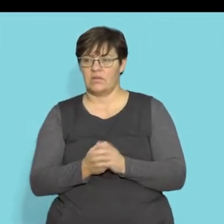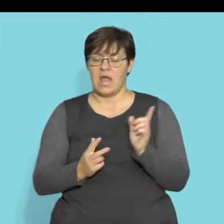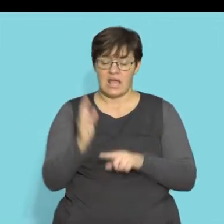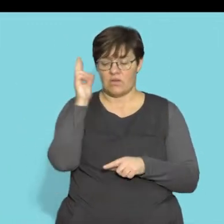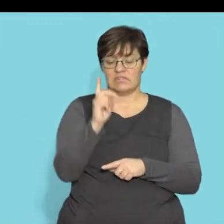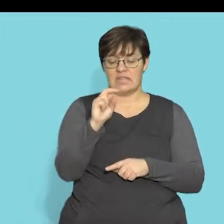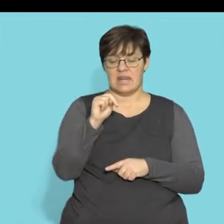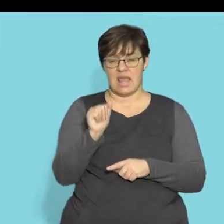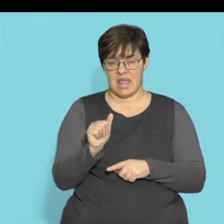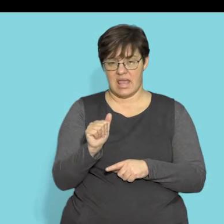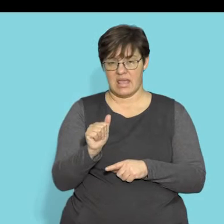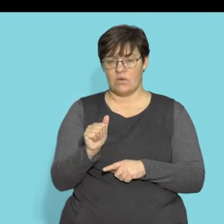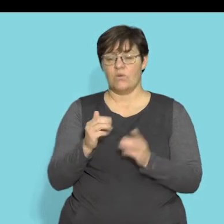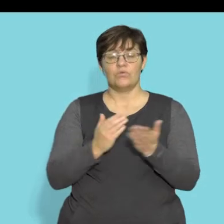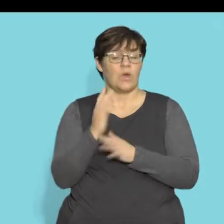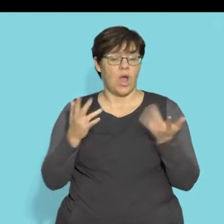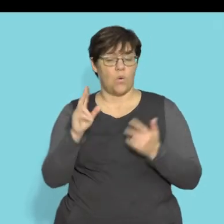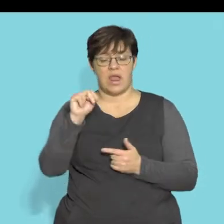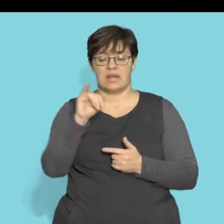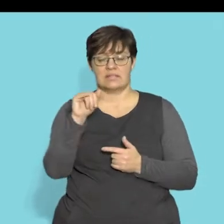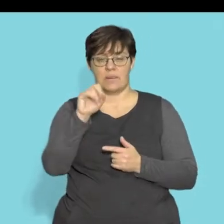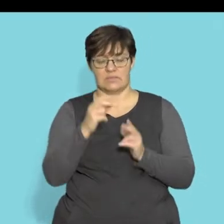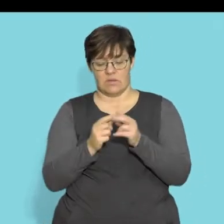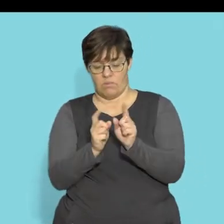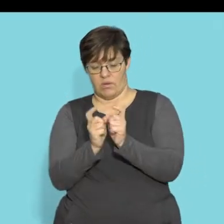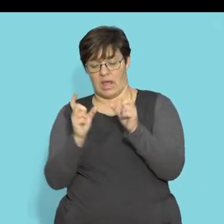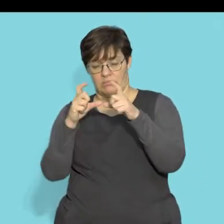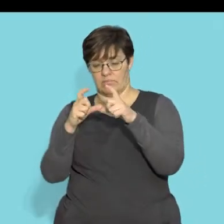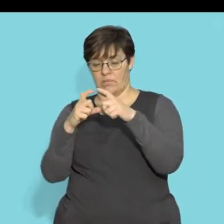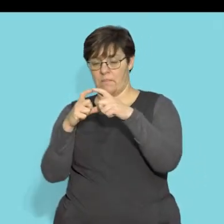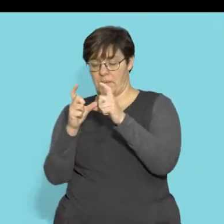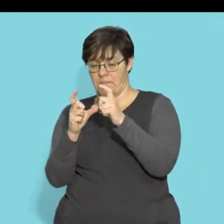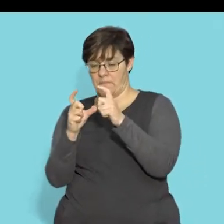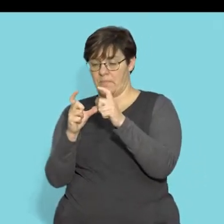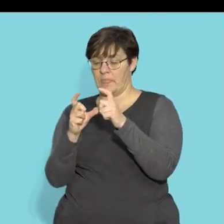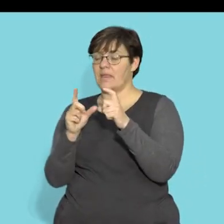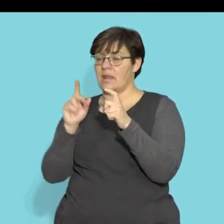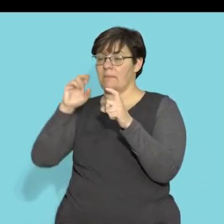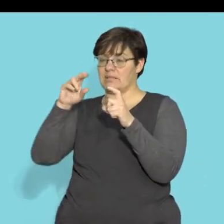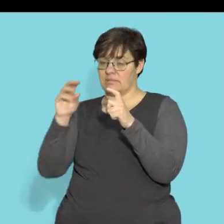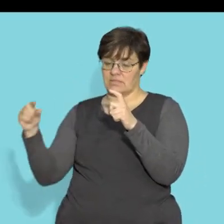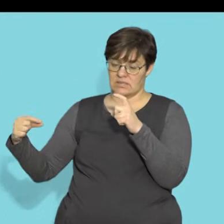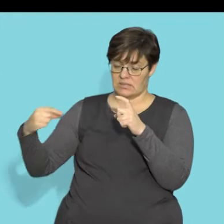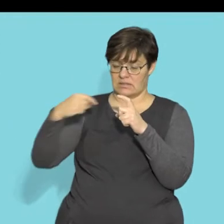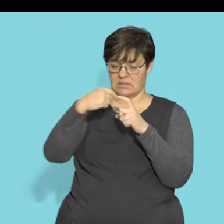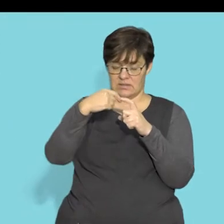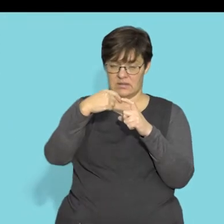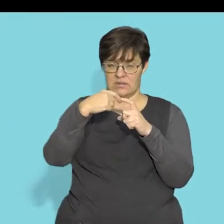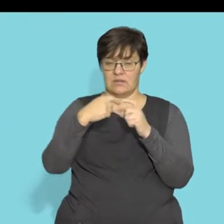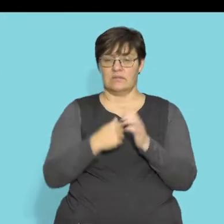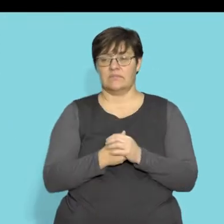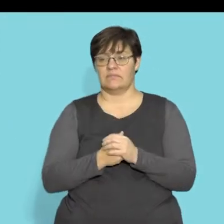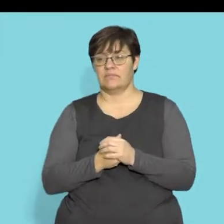DNA with enzymes. We then cut open the plasmid, as you would see here, and we use enzymes to do